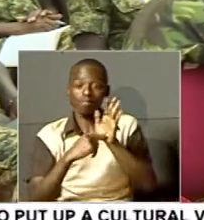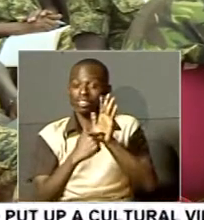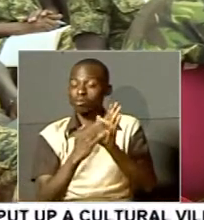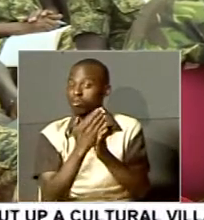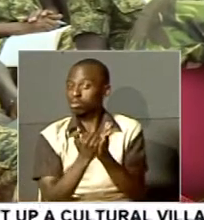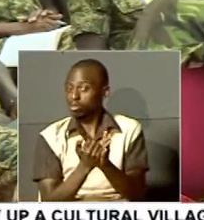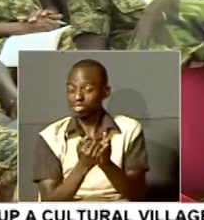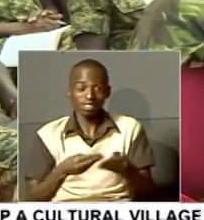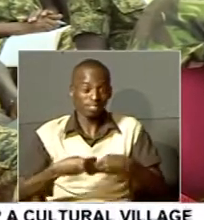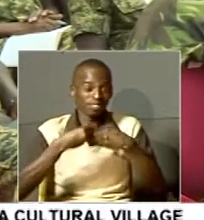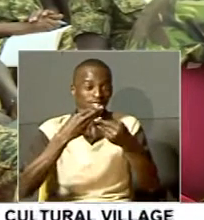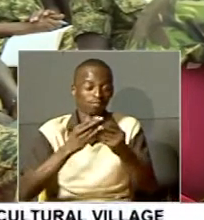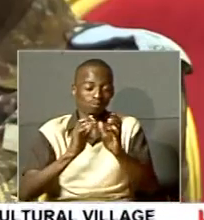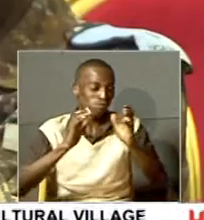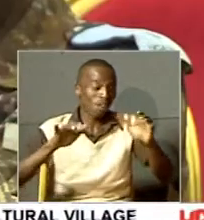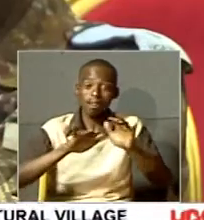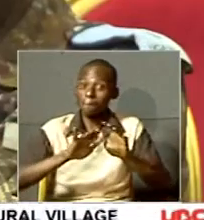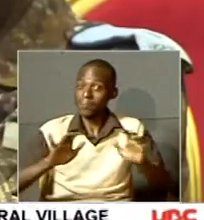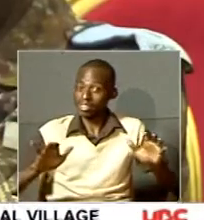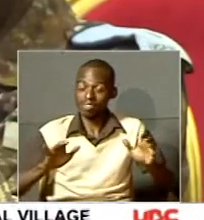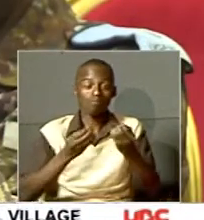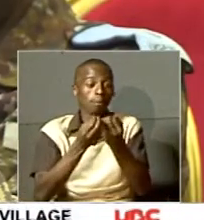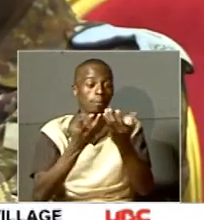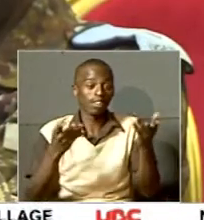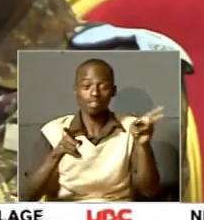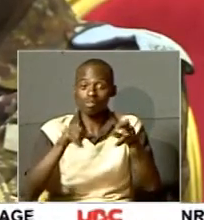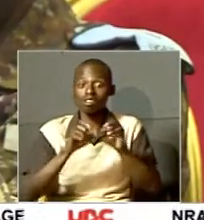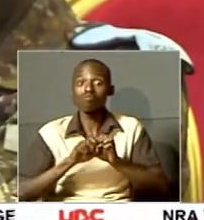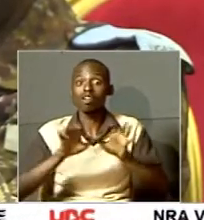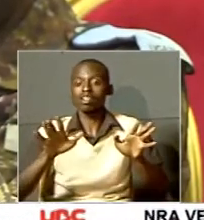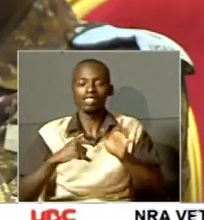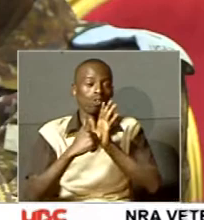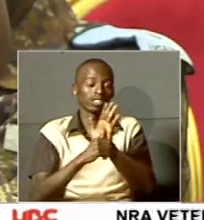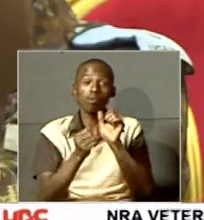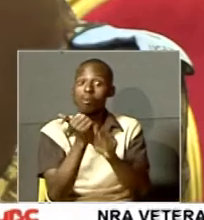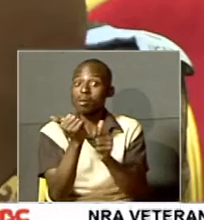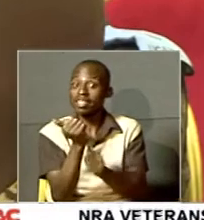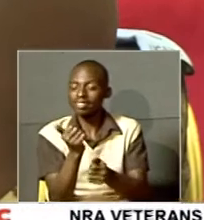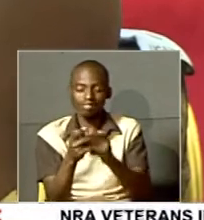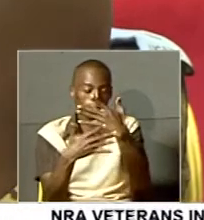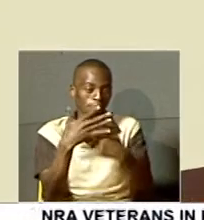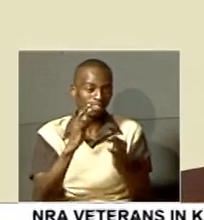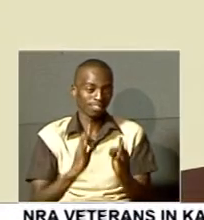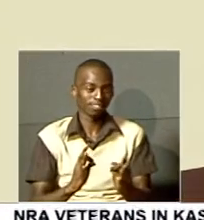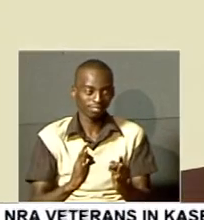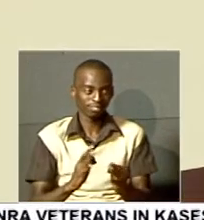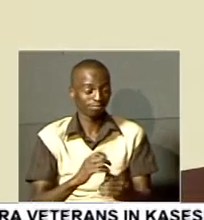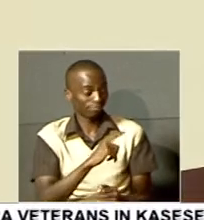because it offers a wide market for a number of Ugandan products, such as maize, among others.